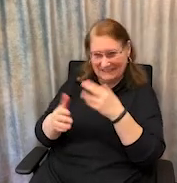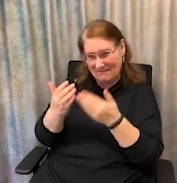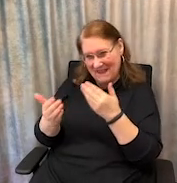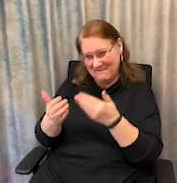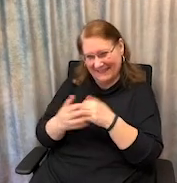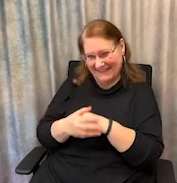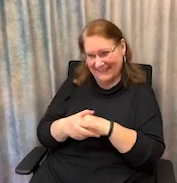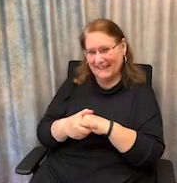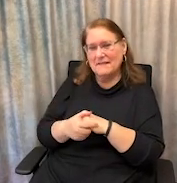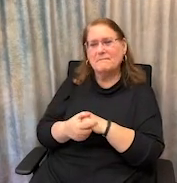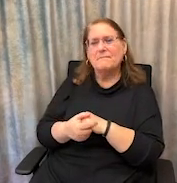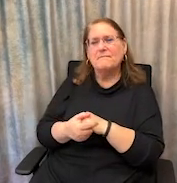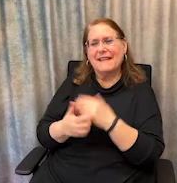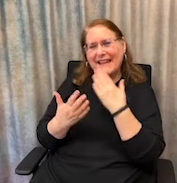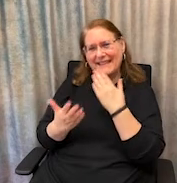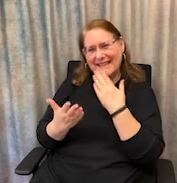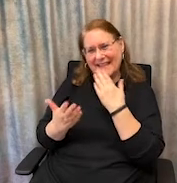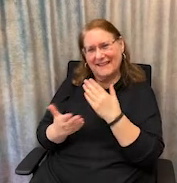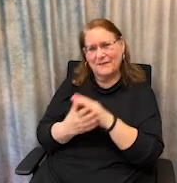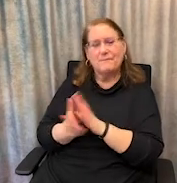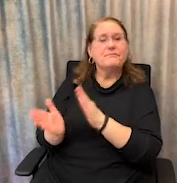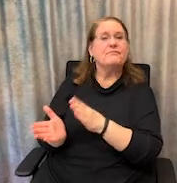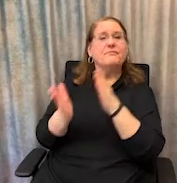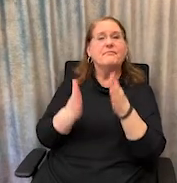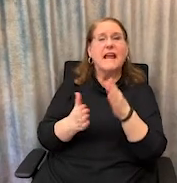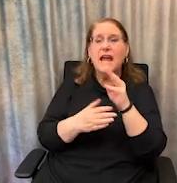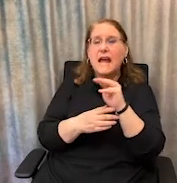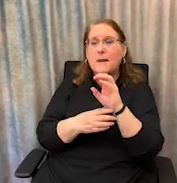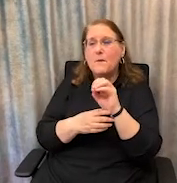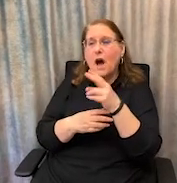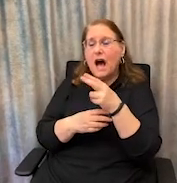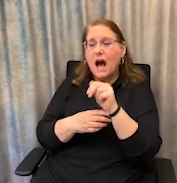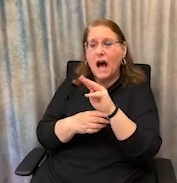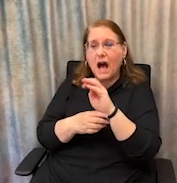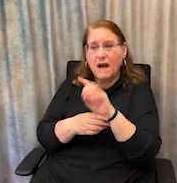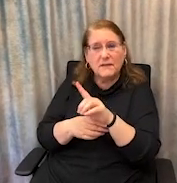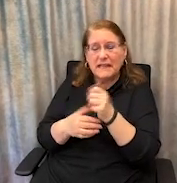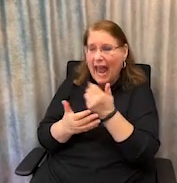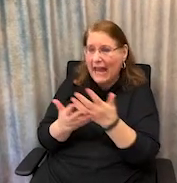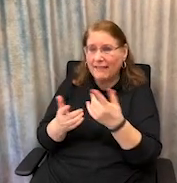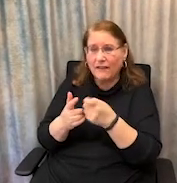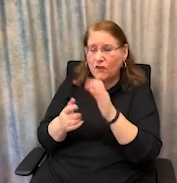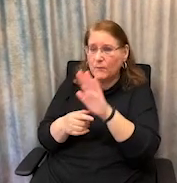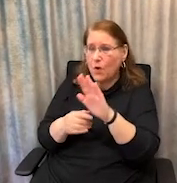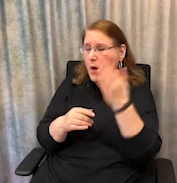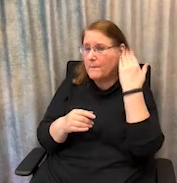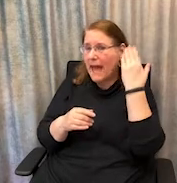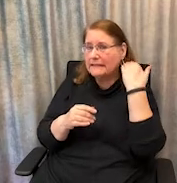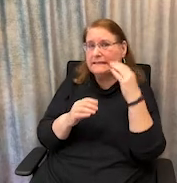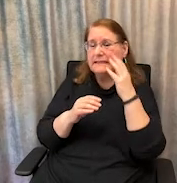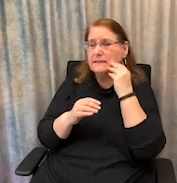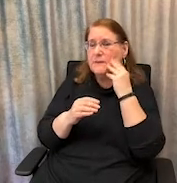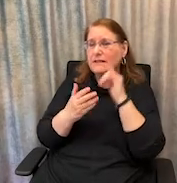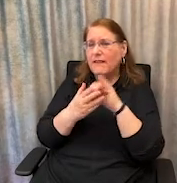give her, right? Thank you, Daria. Mohammed, what about you? Anything from your past experience